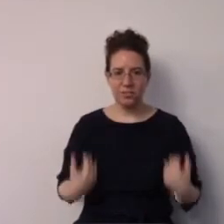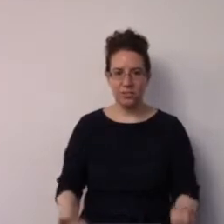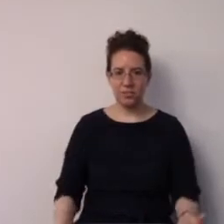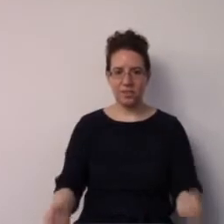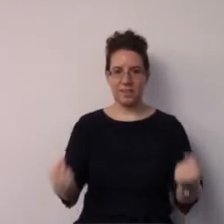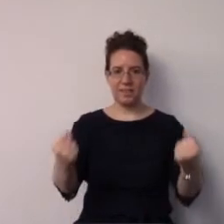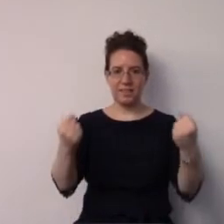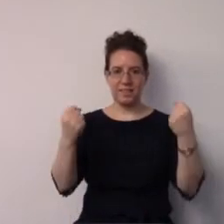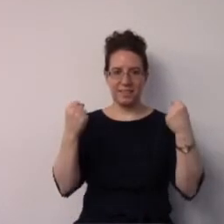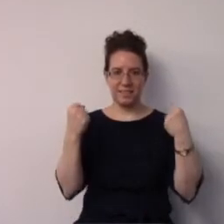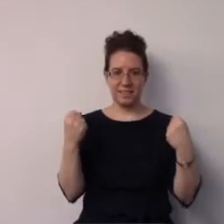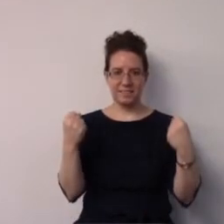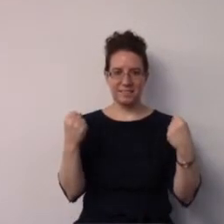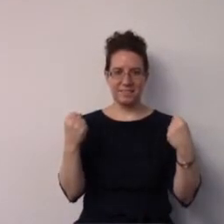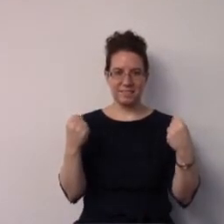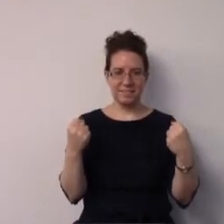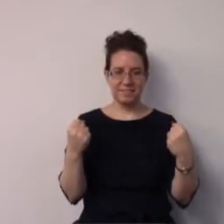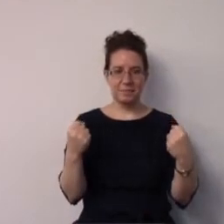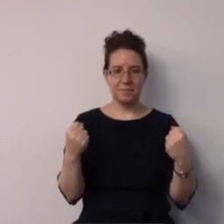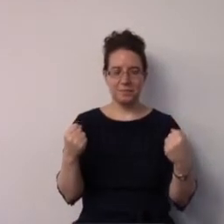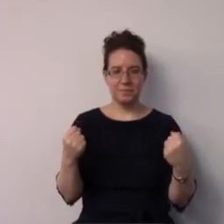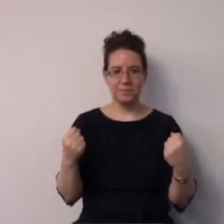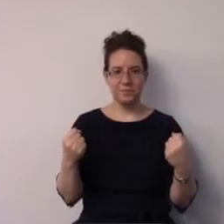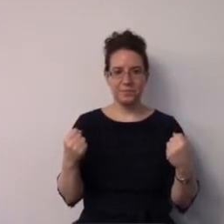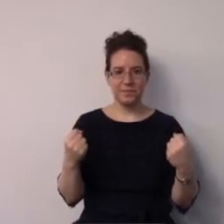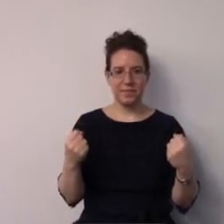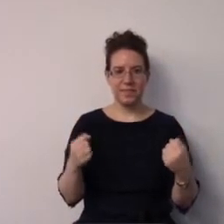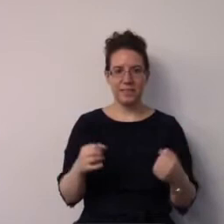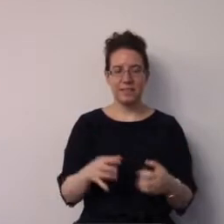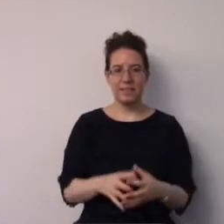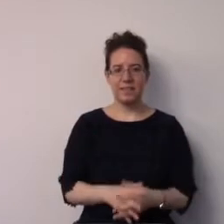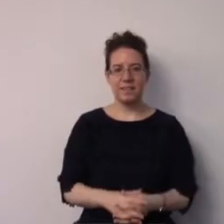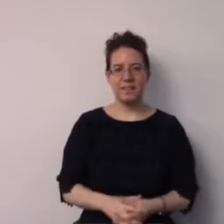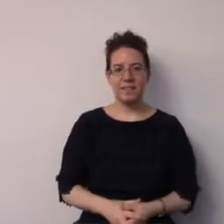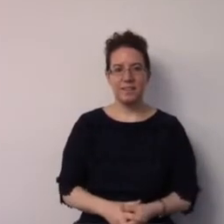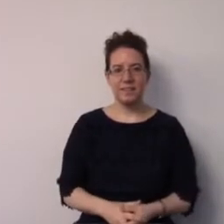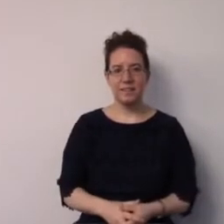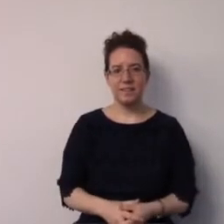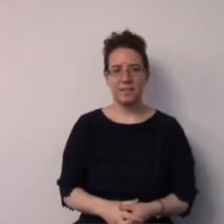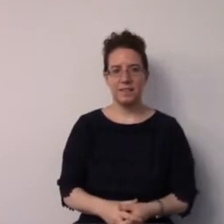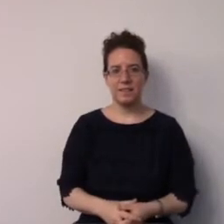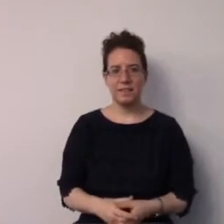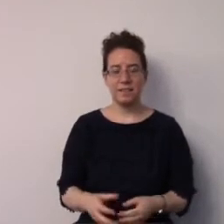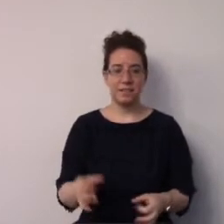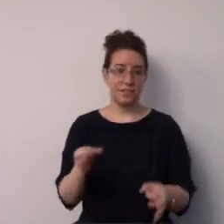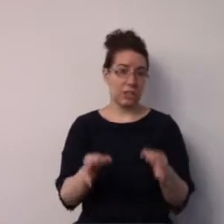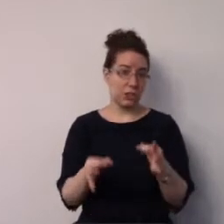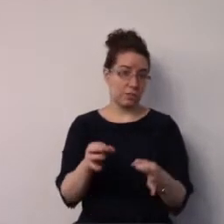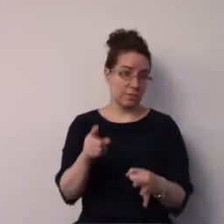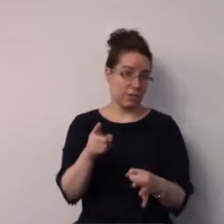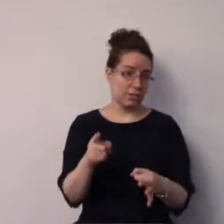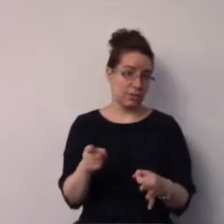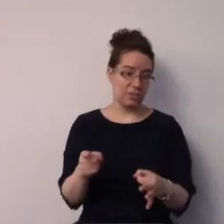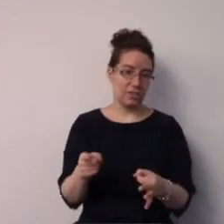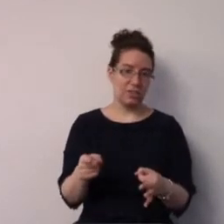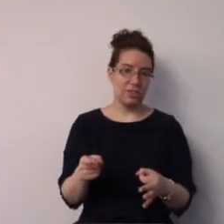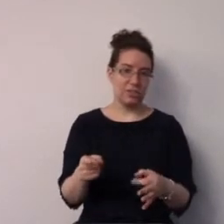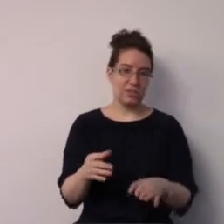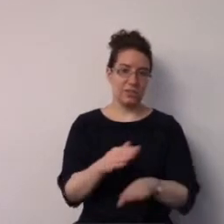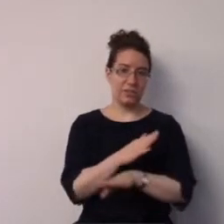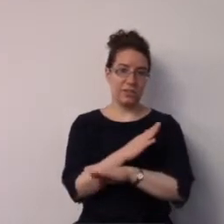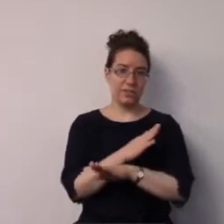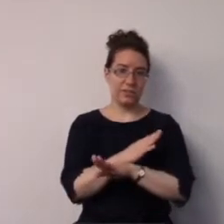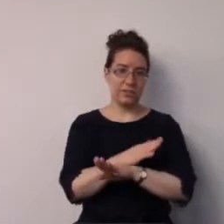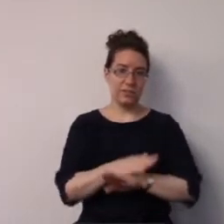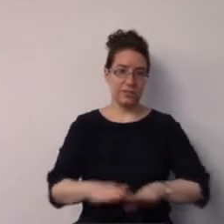If you don't shape up, I'll get Brother Gary up here to sing "I've Been Tickled by a Yellow Bumblebee." He said, "No, it's